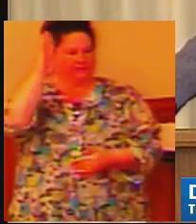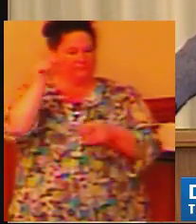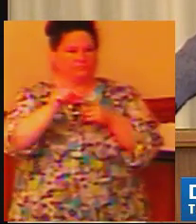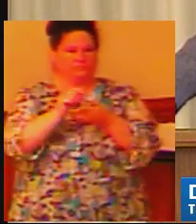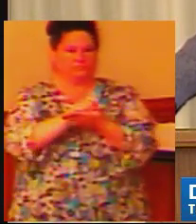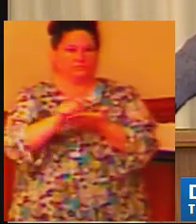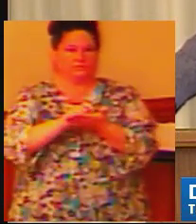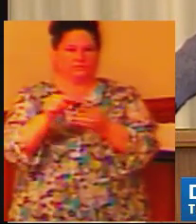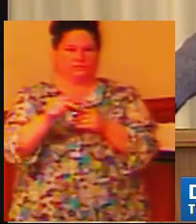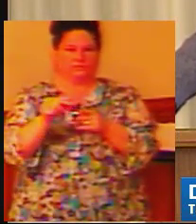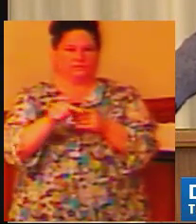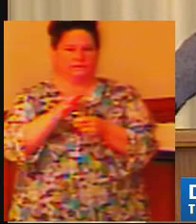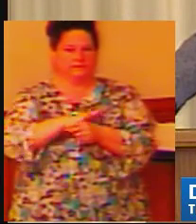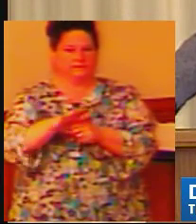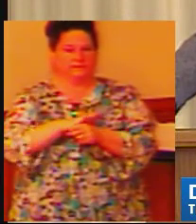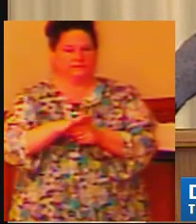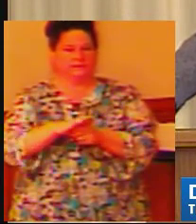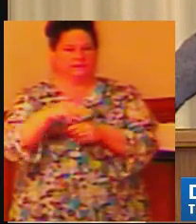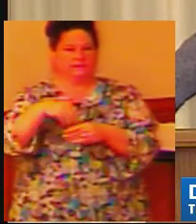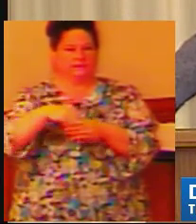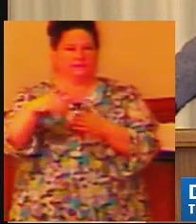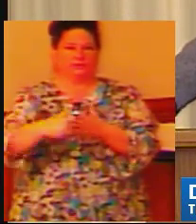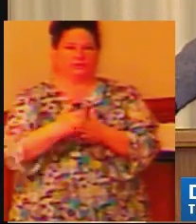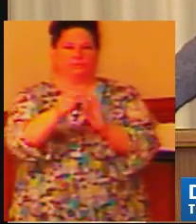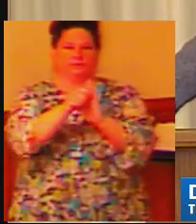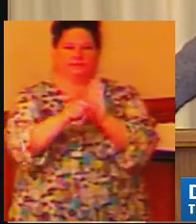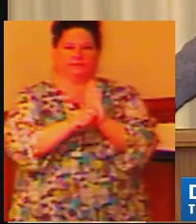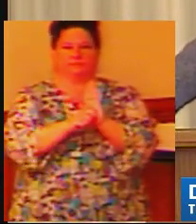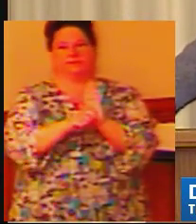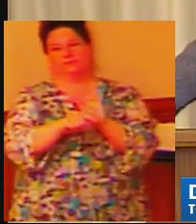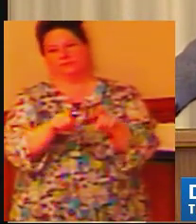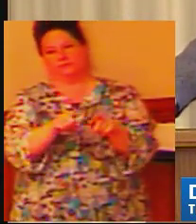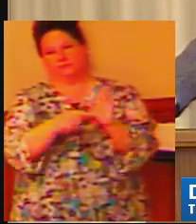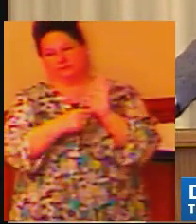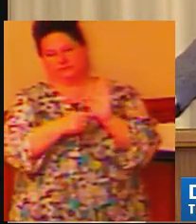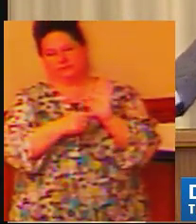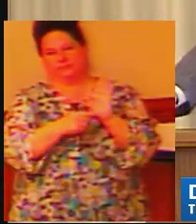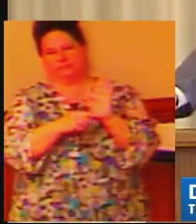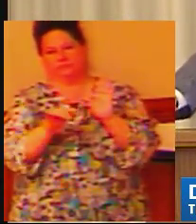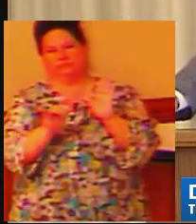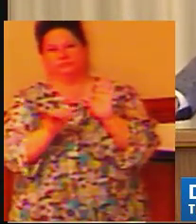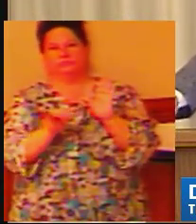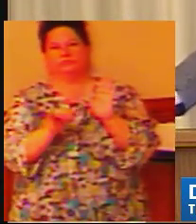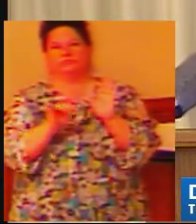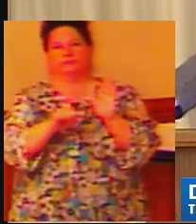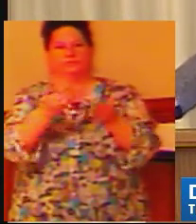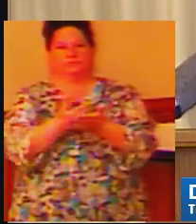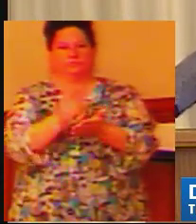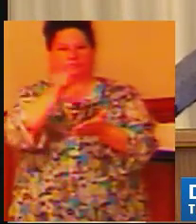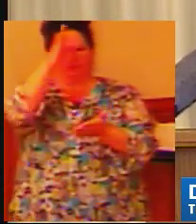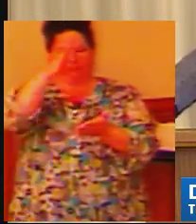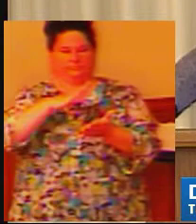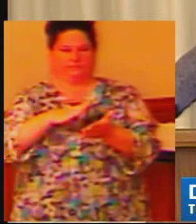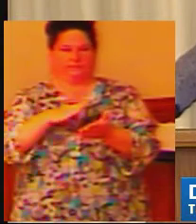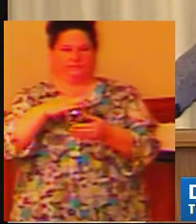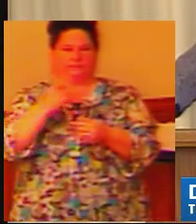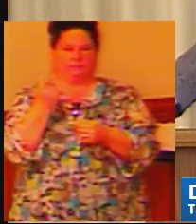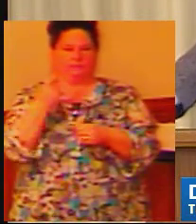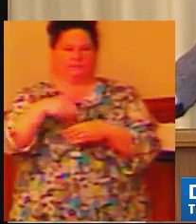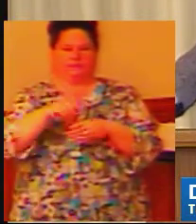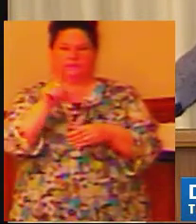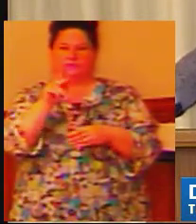word was adequate in the New Testament also. We'll take one example of that. And that rich man is the one in